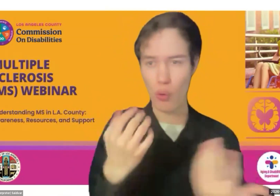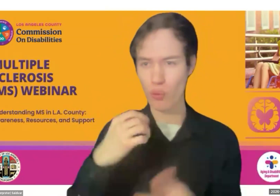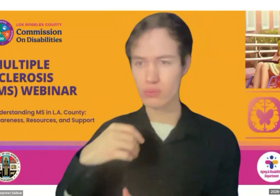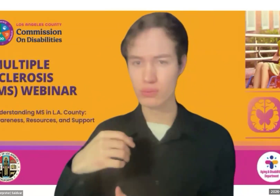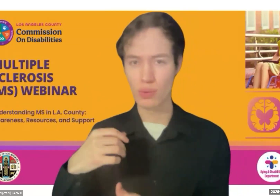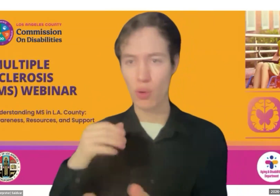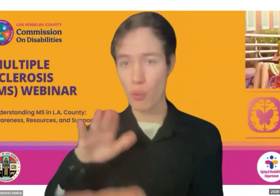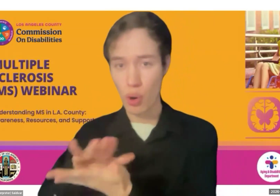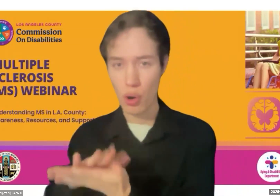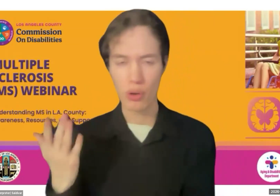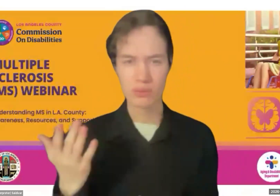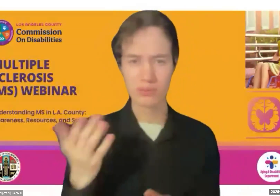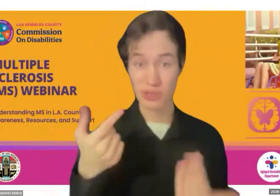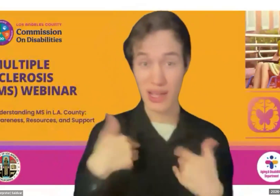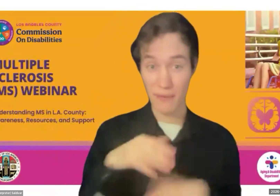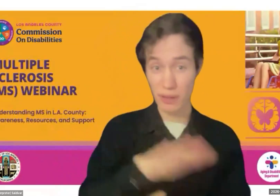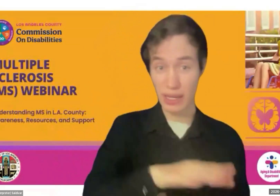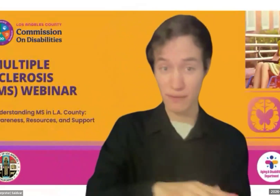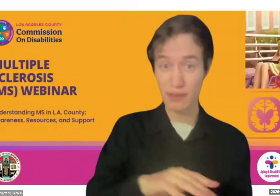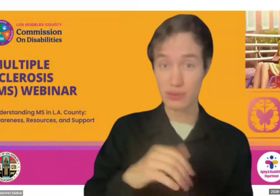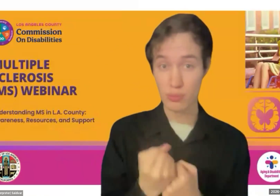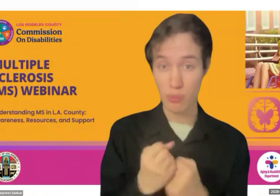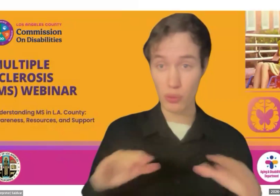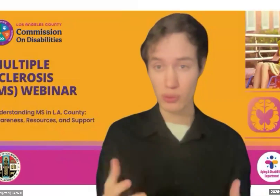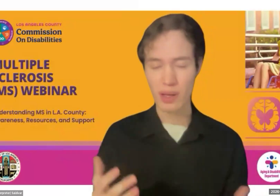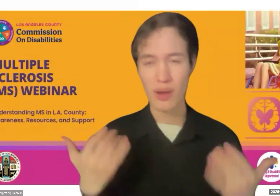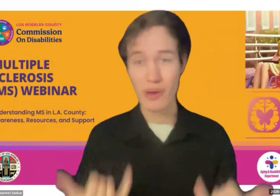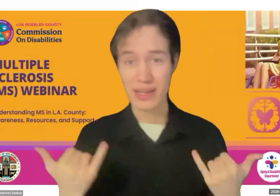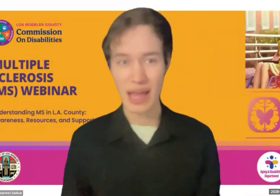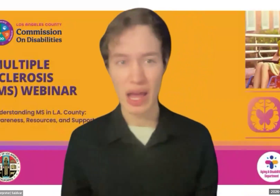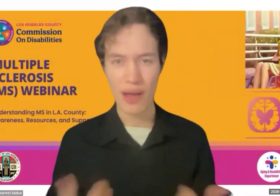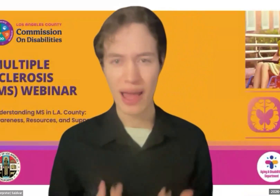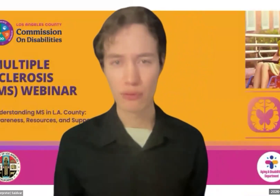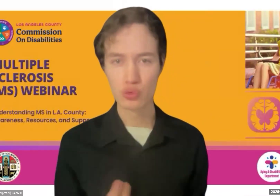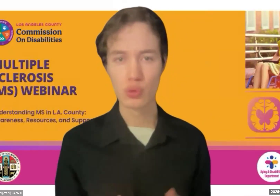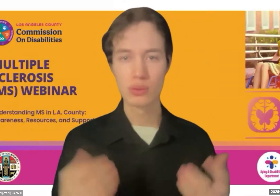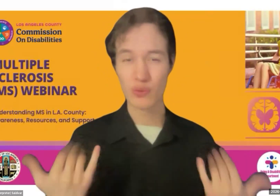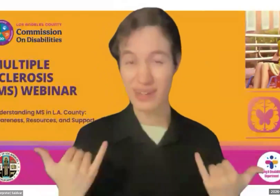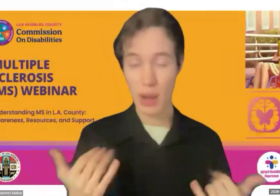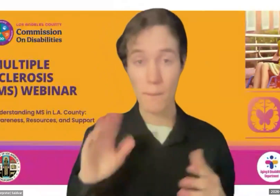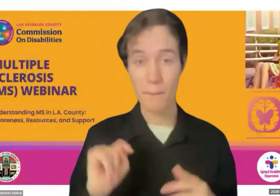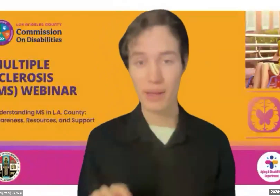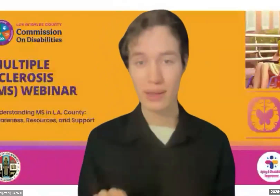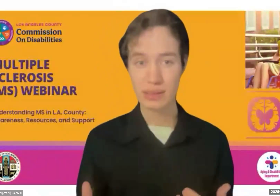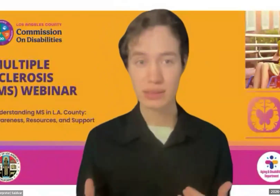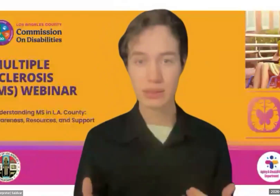any support groups in the evenings at this moment. The best thing to do is call the MS Society